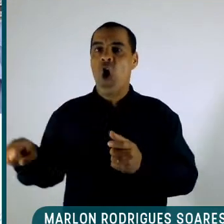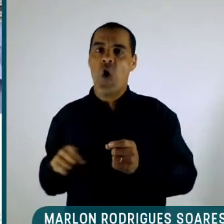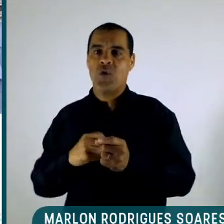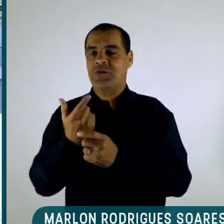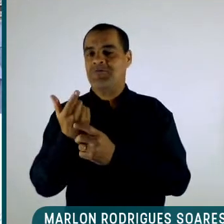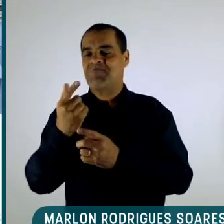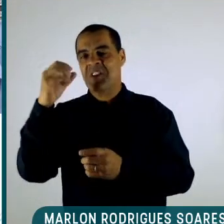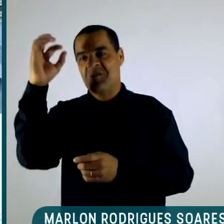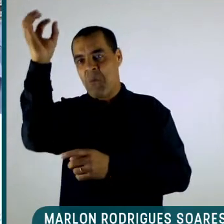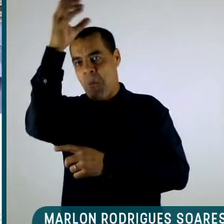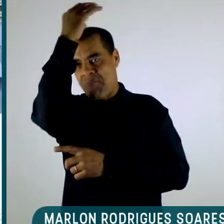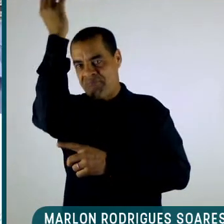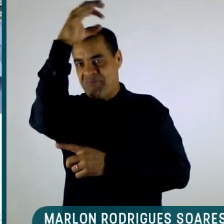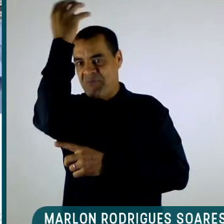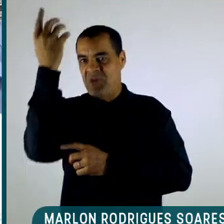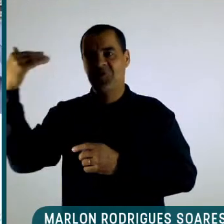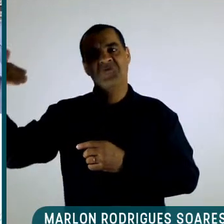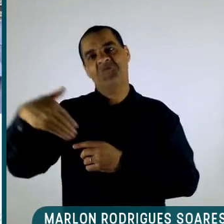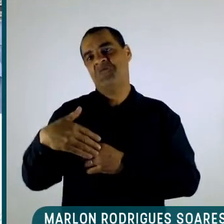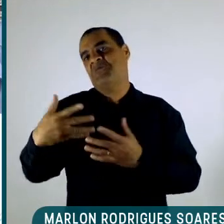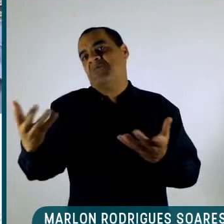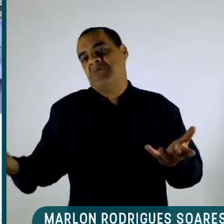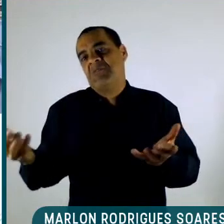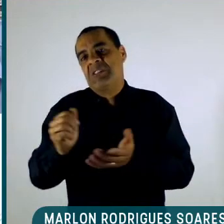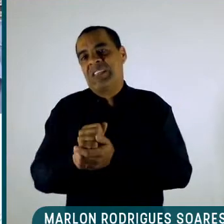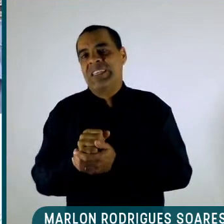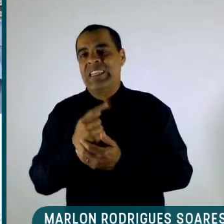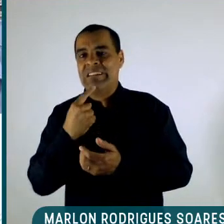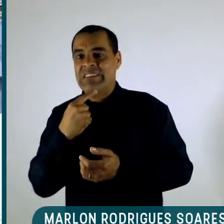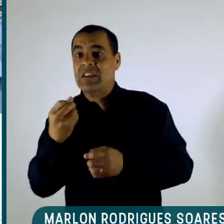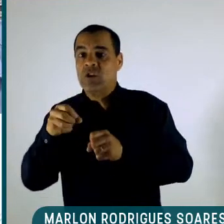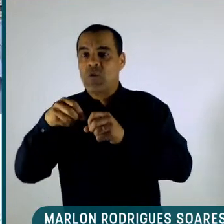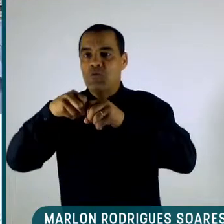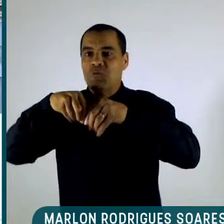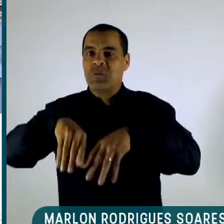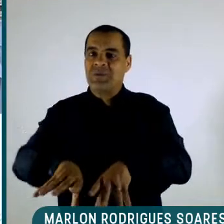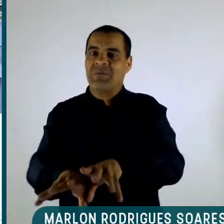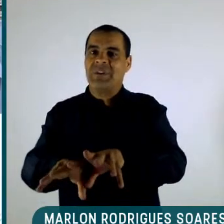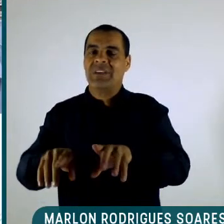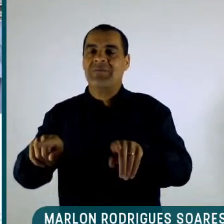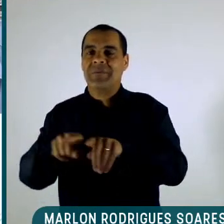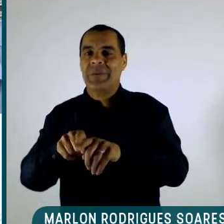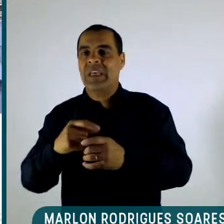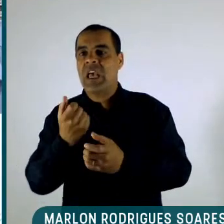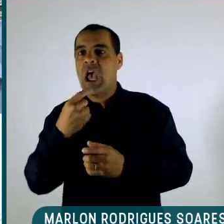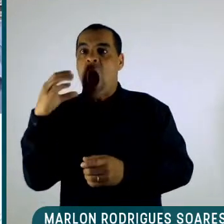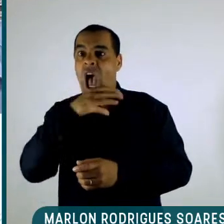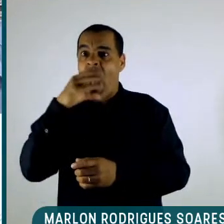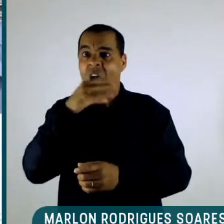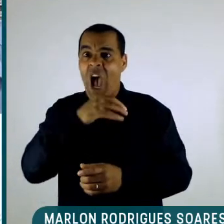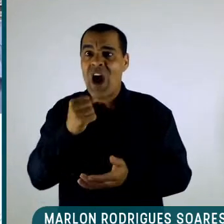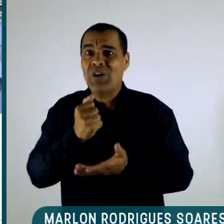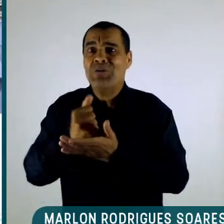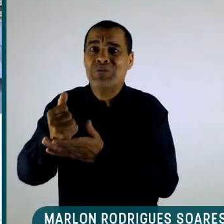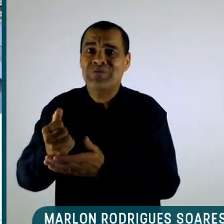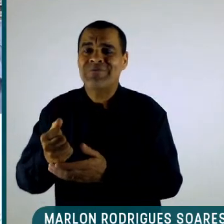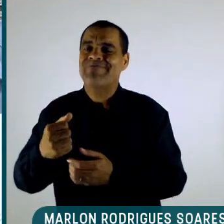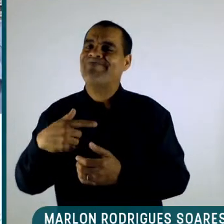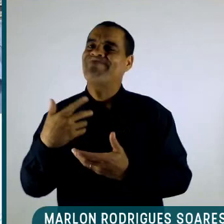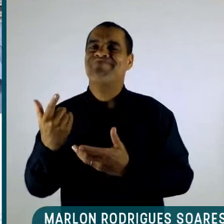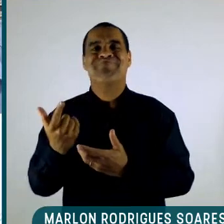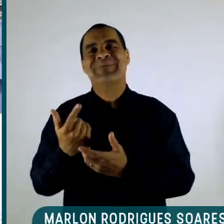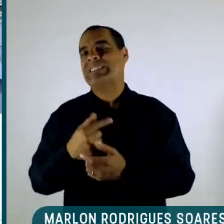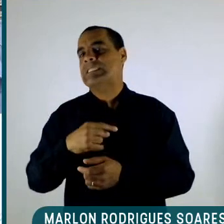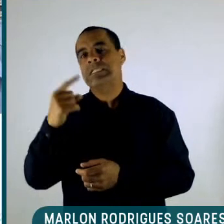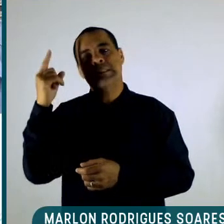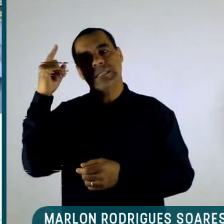others, such as the ambulances, they don't arrive here at the Paraisópolis. So, for example, in a pandemic where you